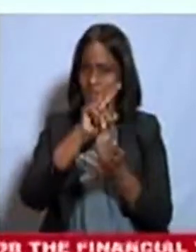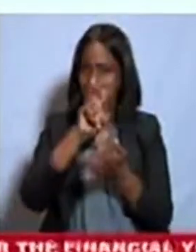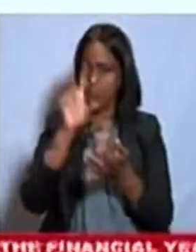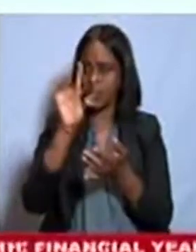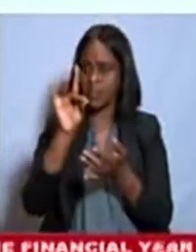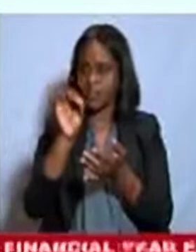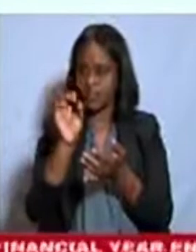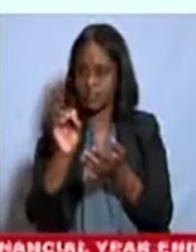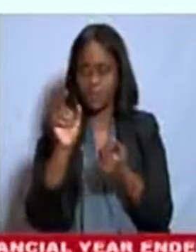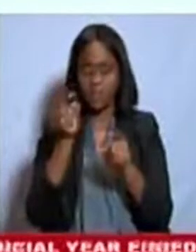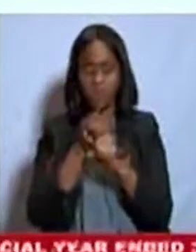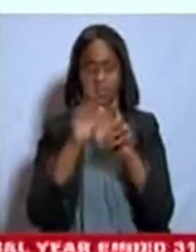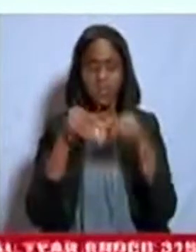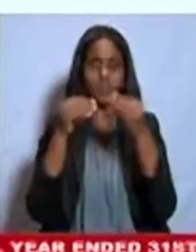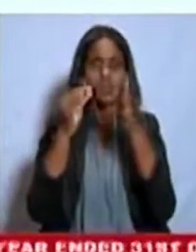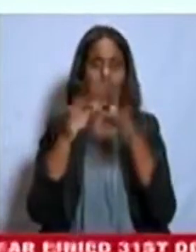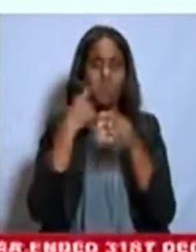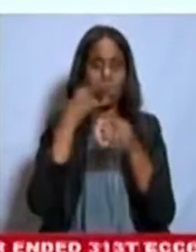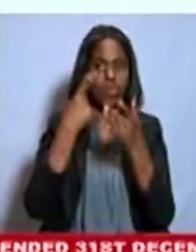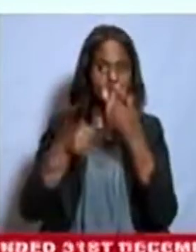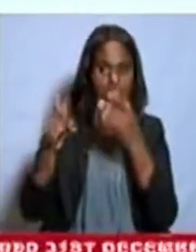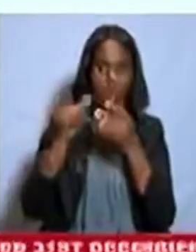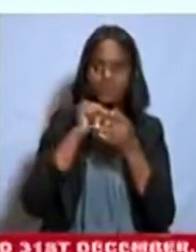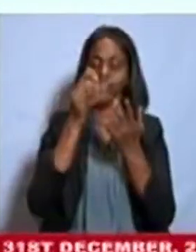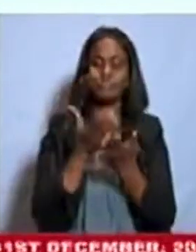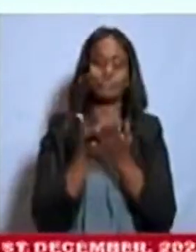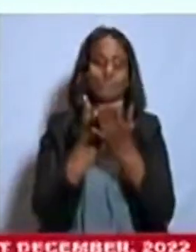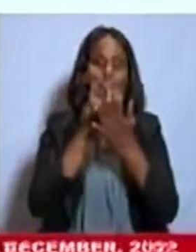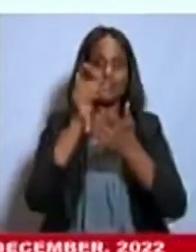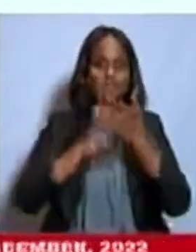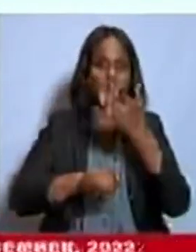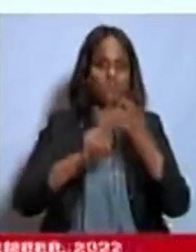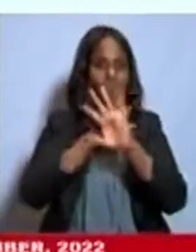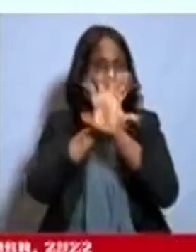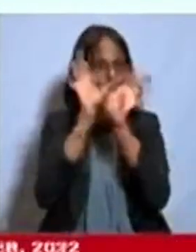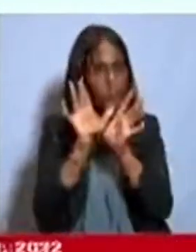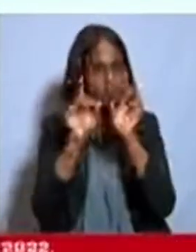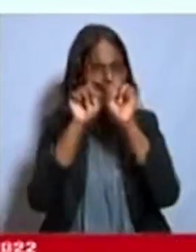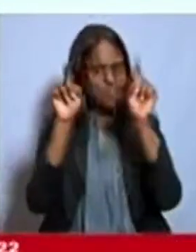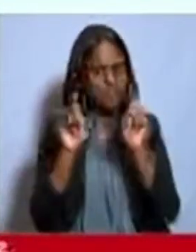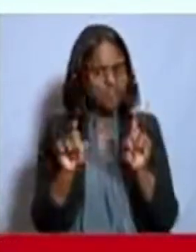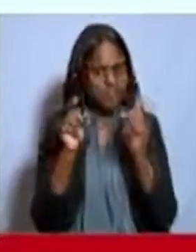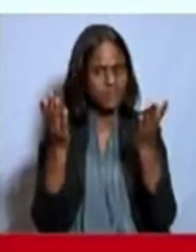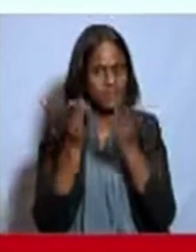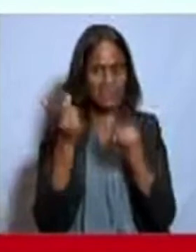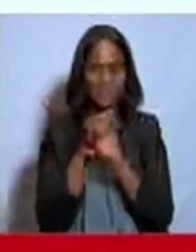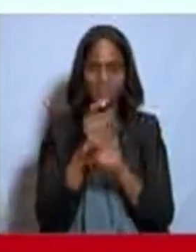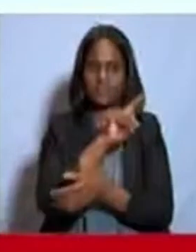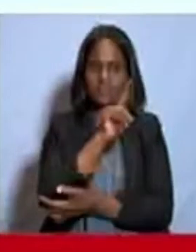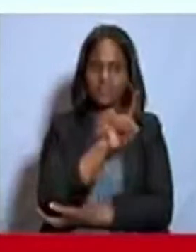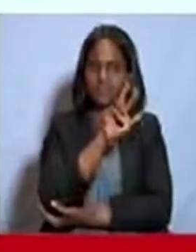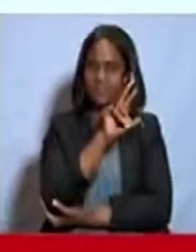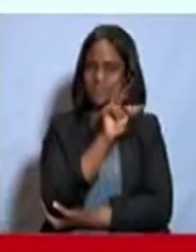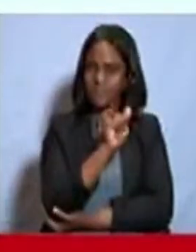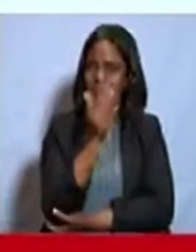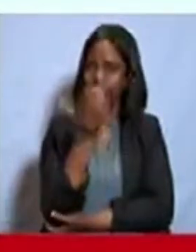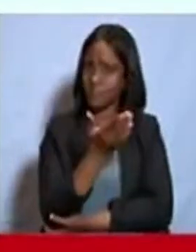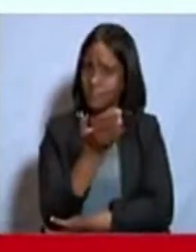20,280 from a supplier who did not submit a tax clearance certificate from the Zambia Revenue